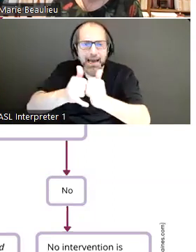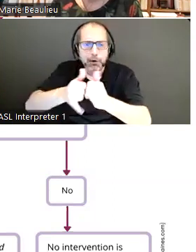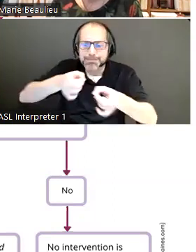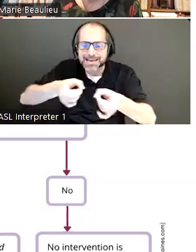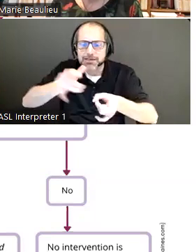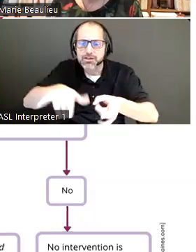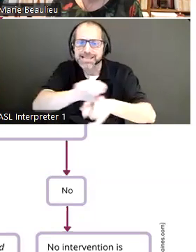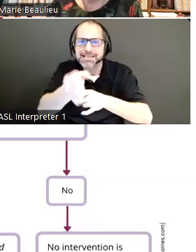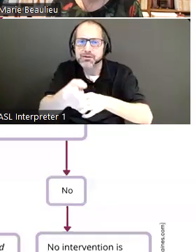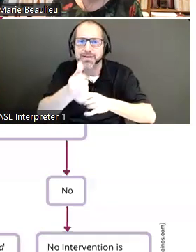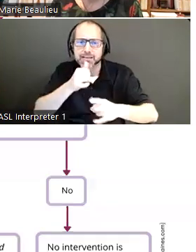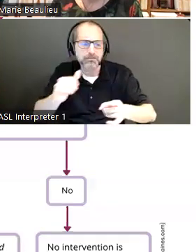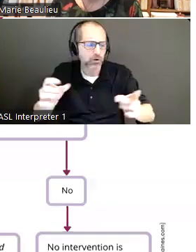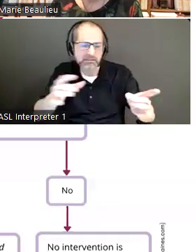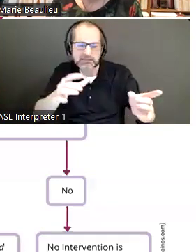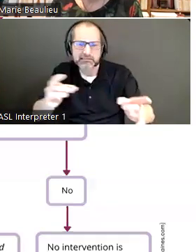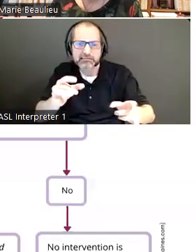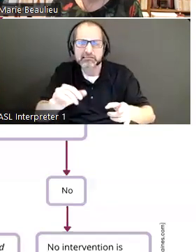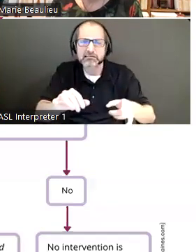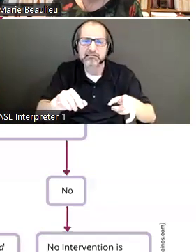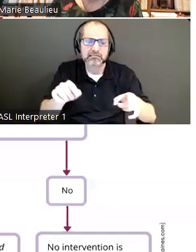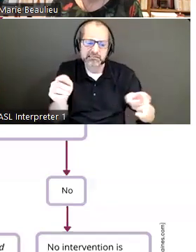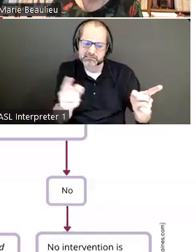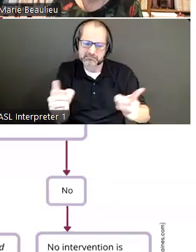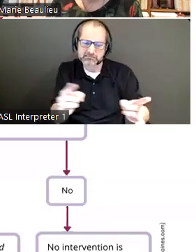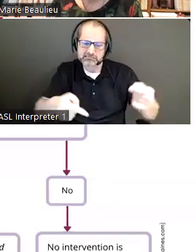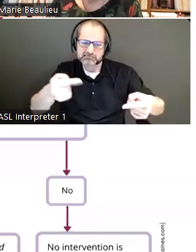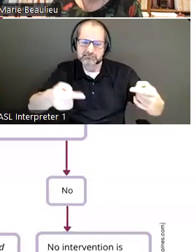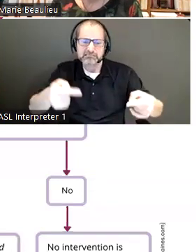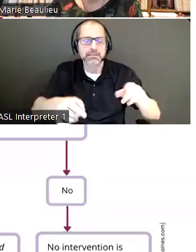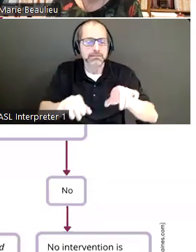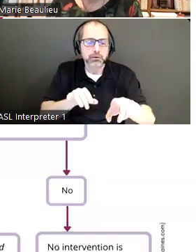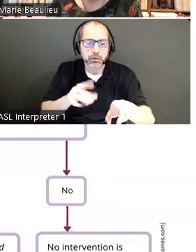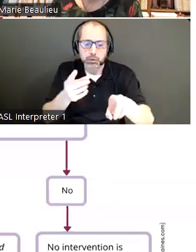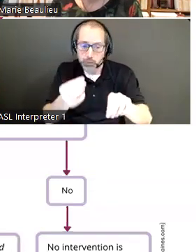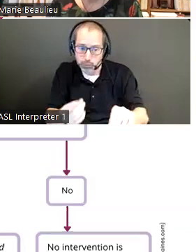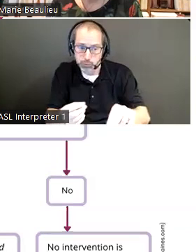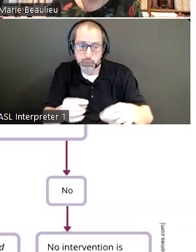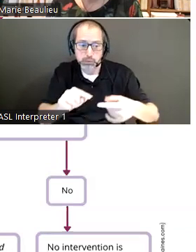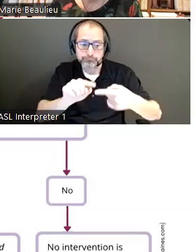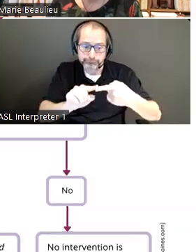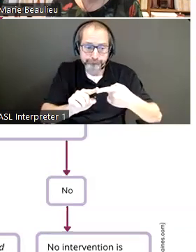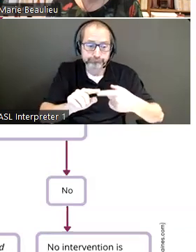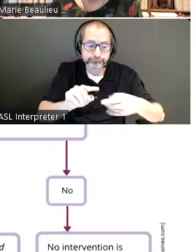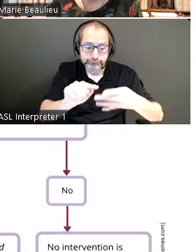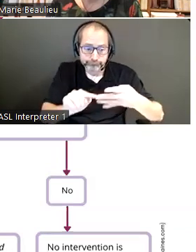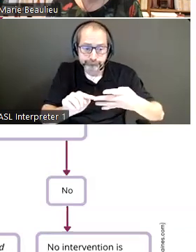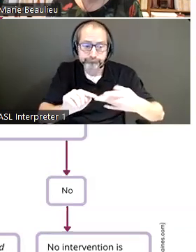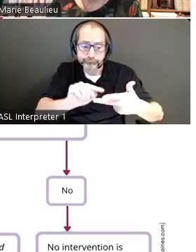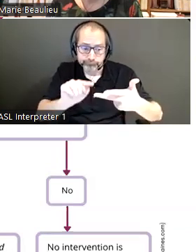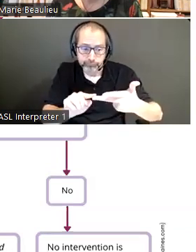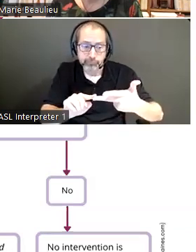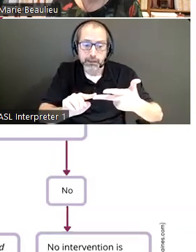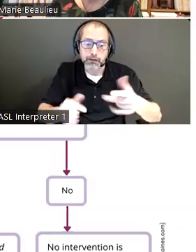you see on the right is the decisional diagram for the management and follow-up situation. It is accompanied